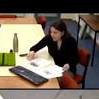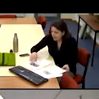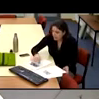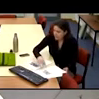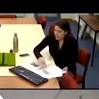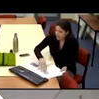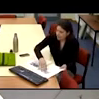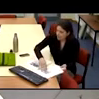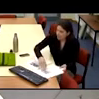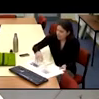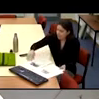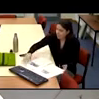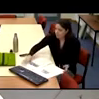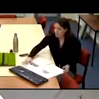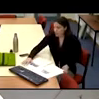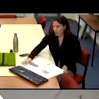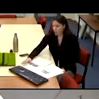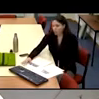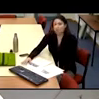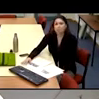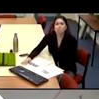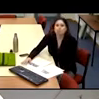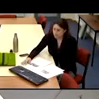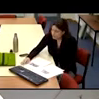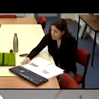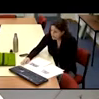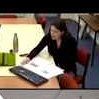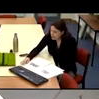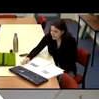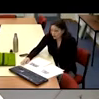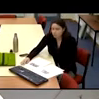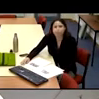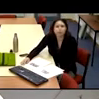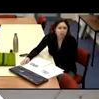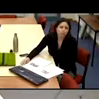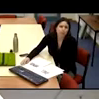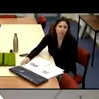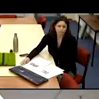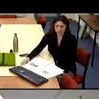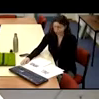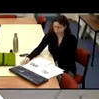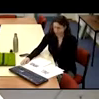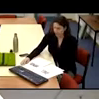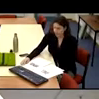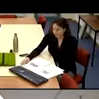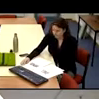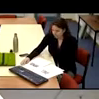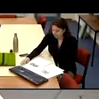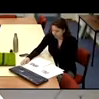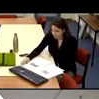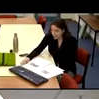Here in New Zealand, a media debate emerged about what more New Zealand could or should do in light of this refugee